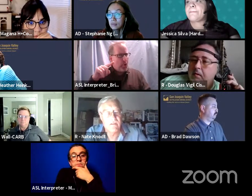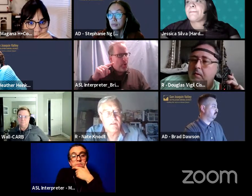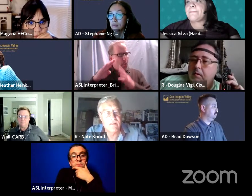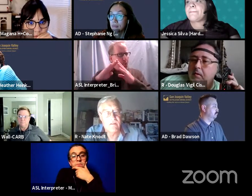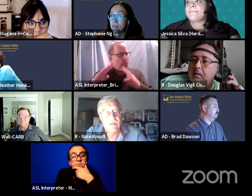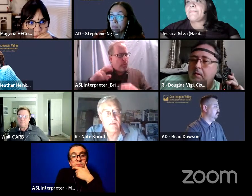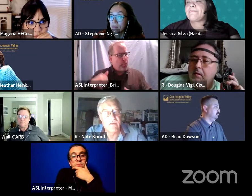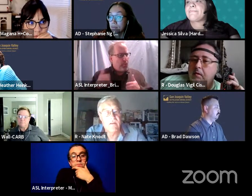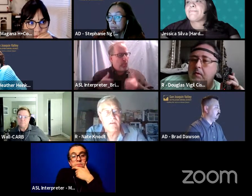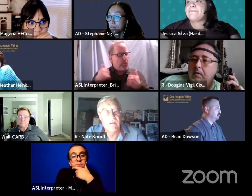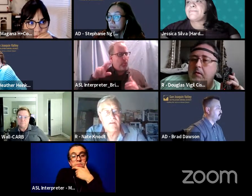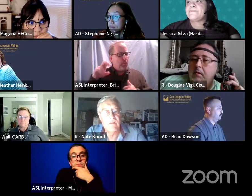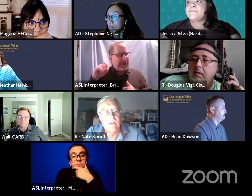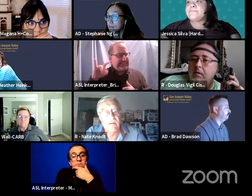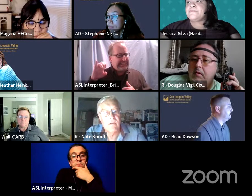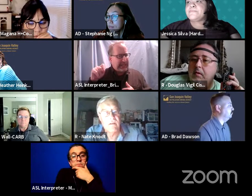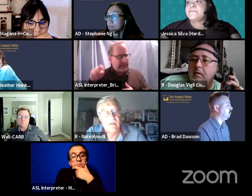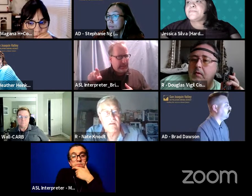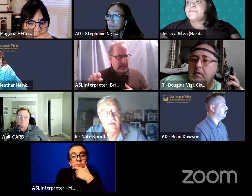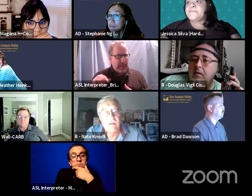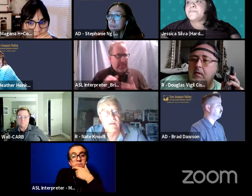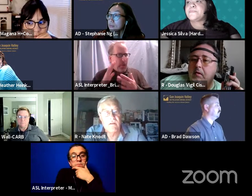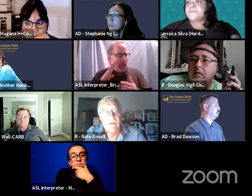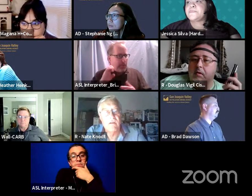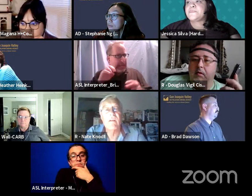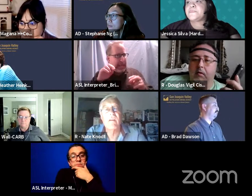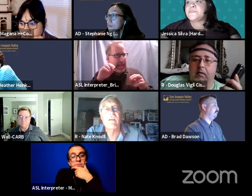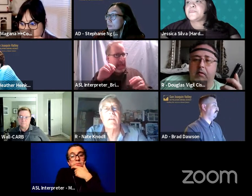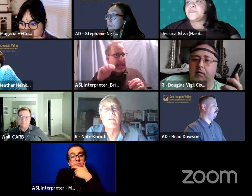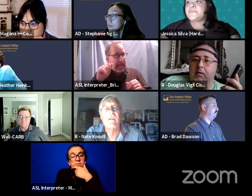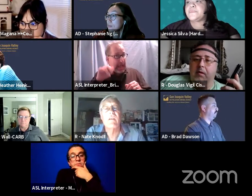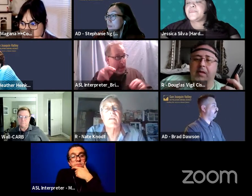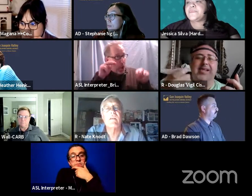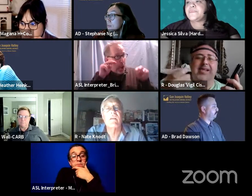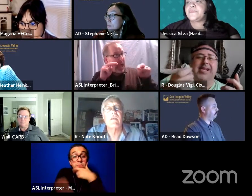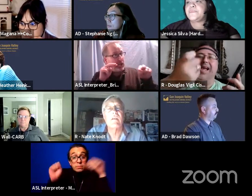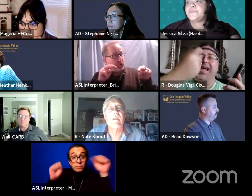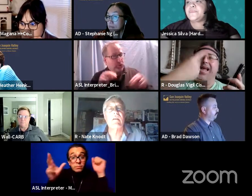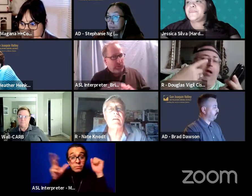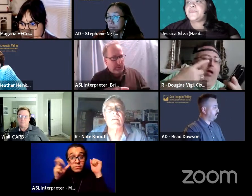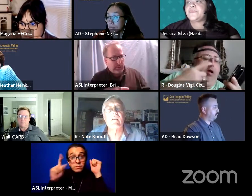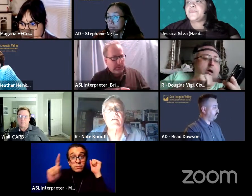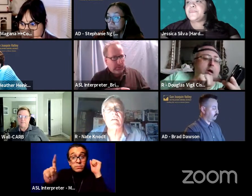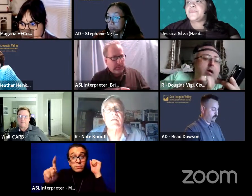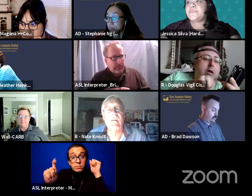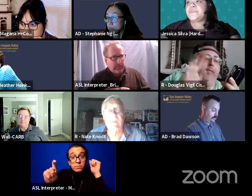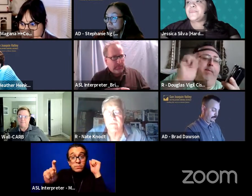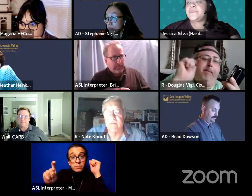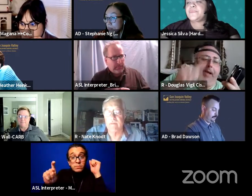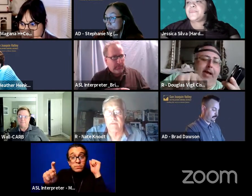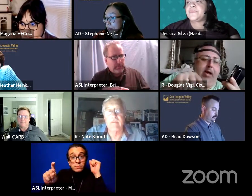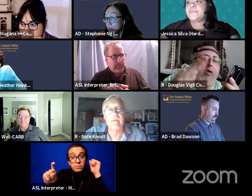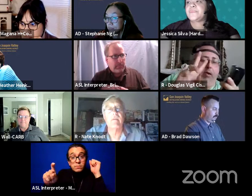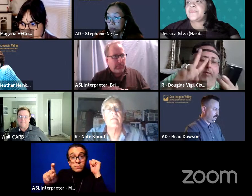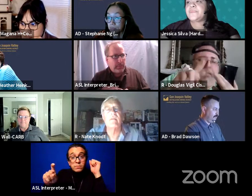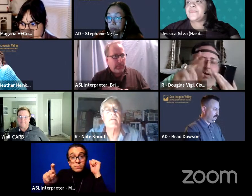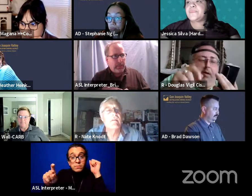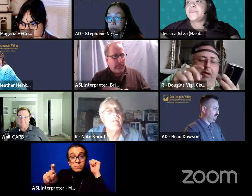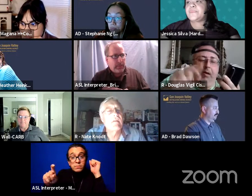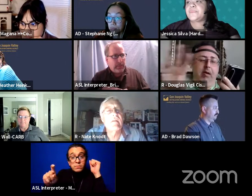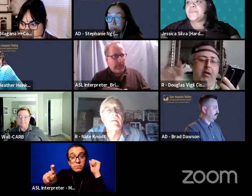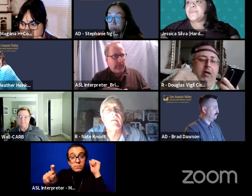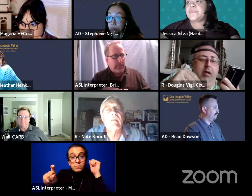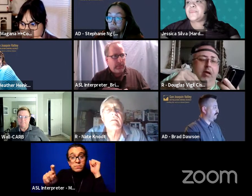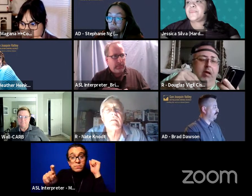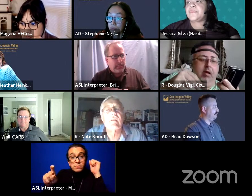like, that won't include like the air monitors then on the outside? No, yeah. So we still have that going under the